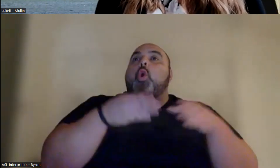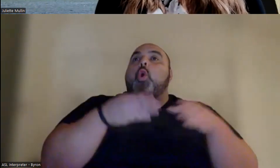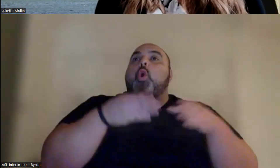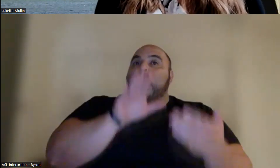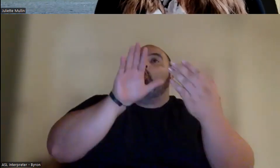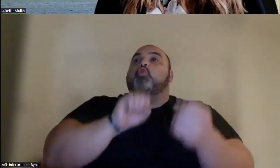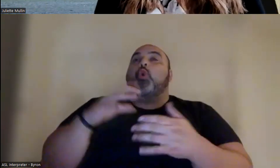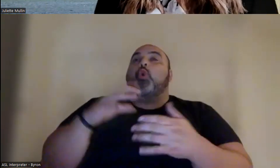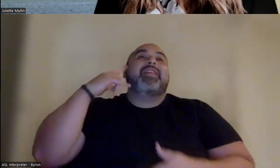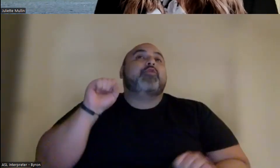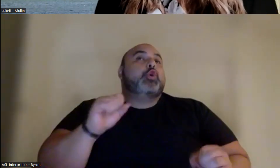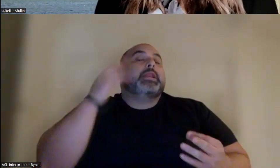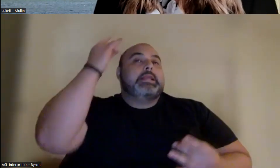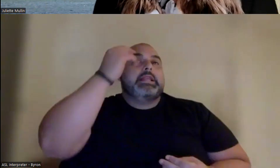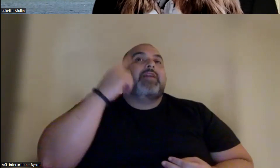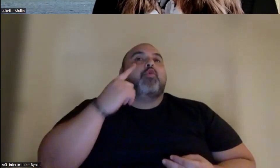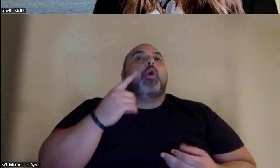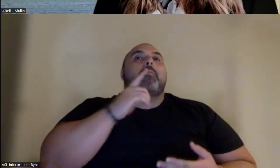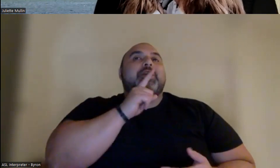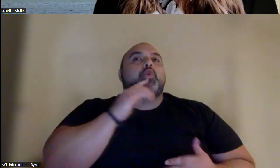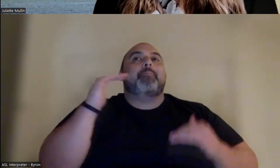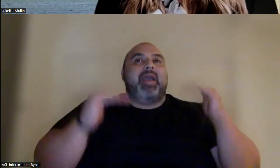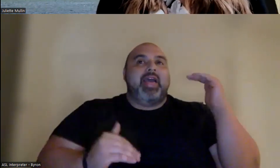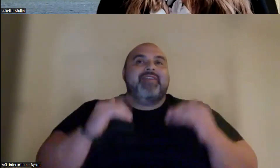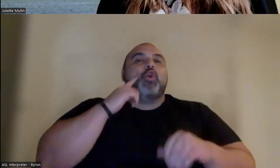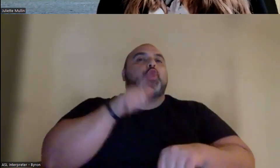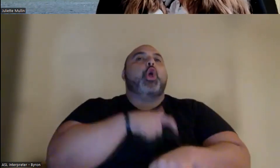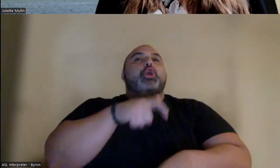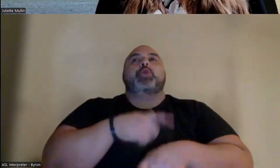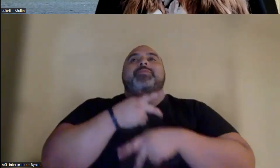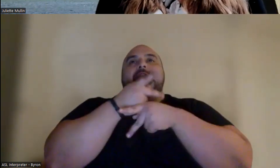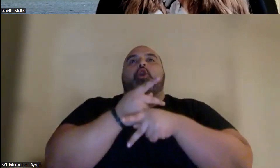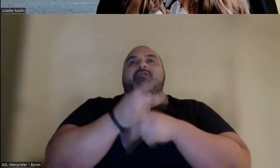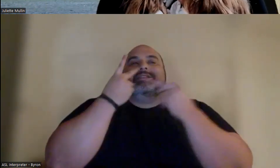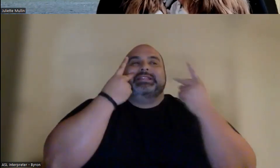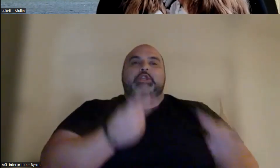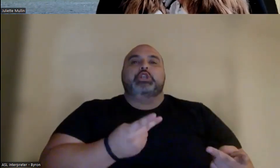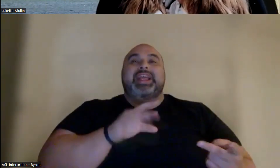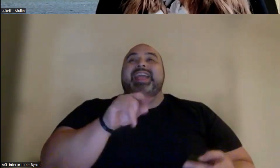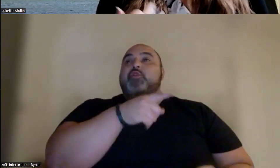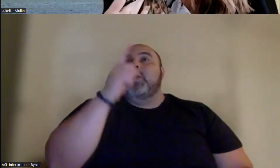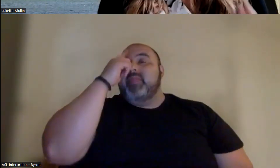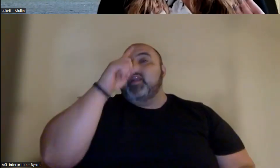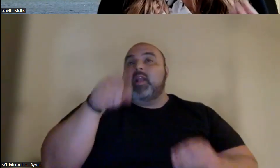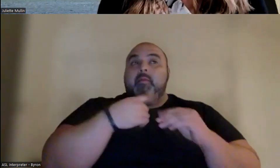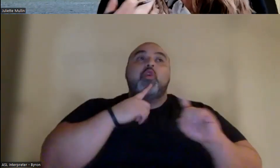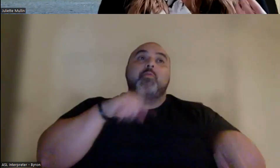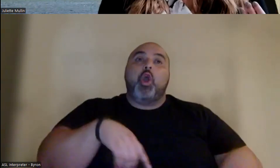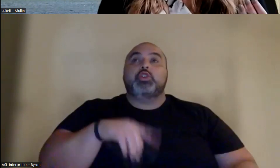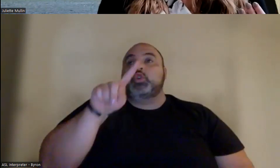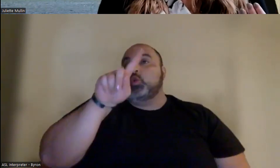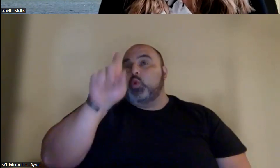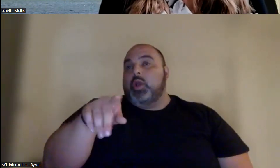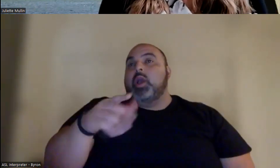consider for ensuring balance in long-term care visitation. And as you think about your response to this question, it may